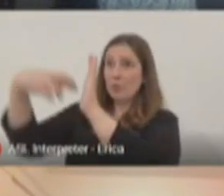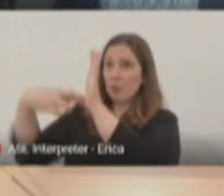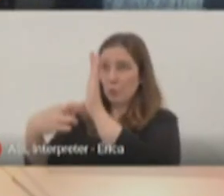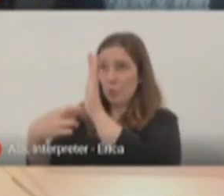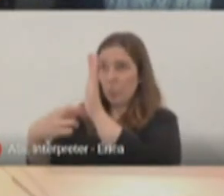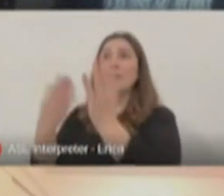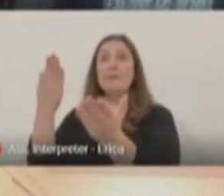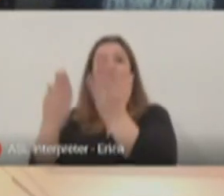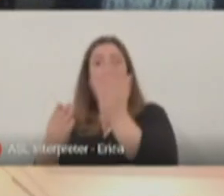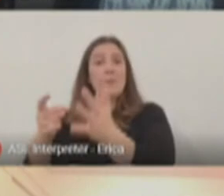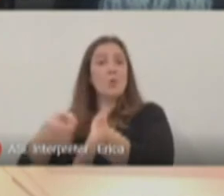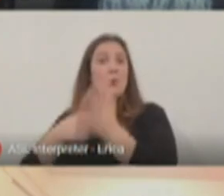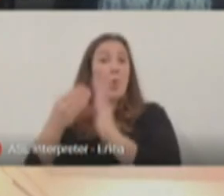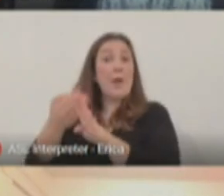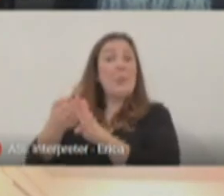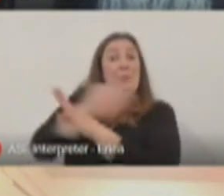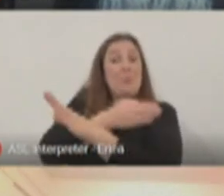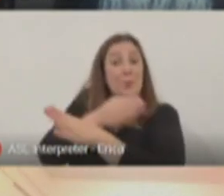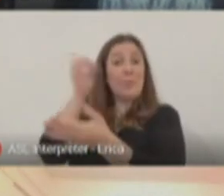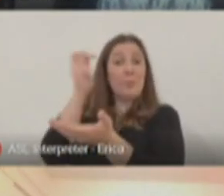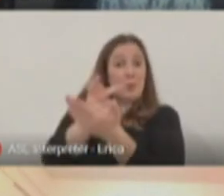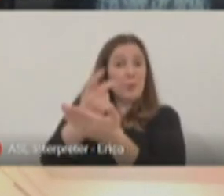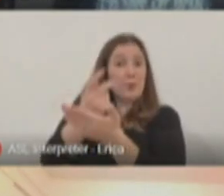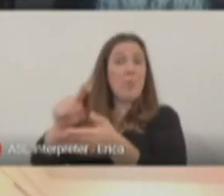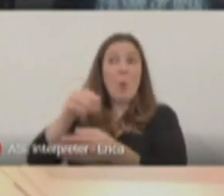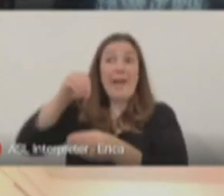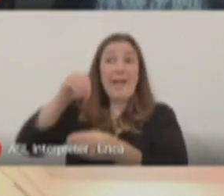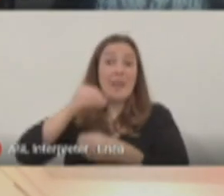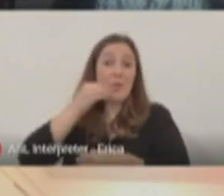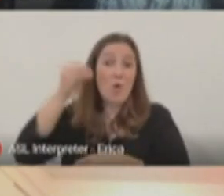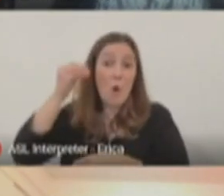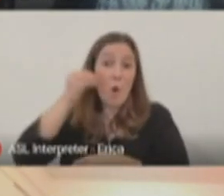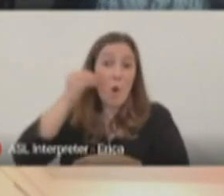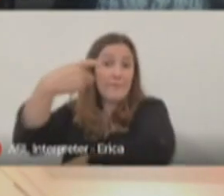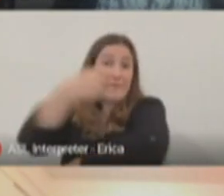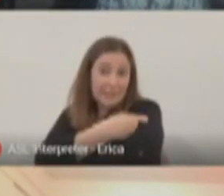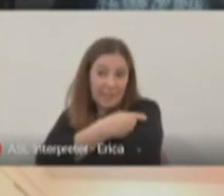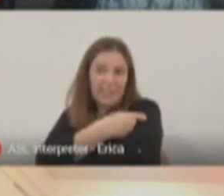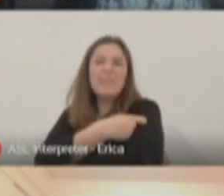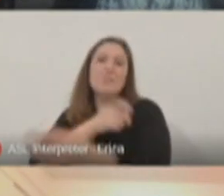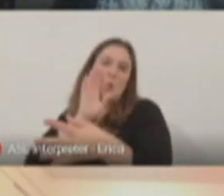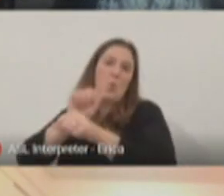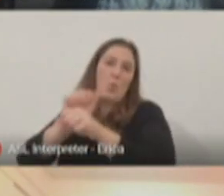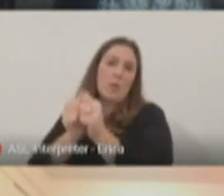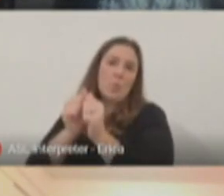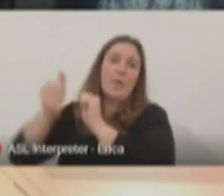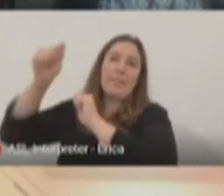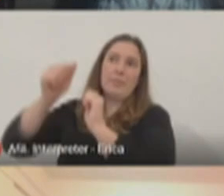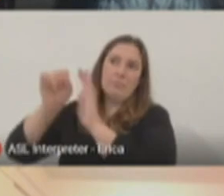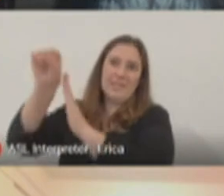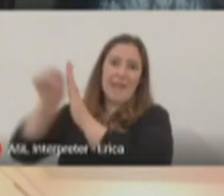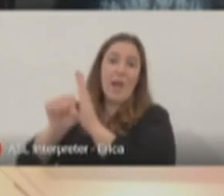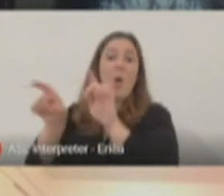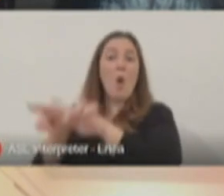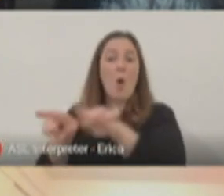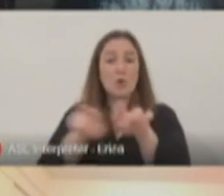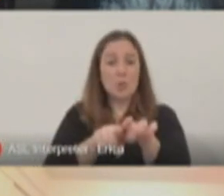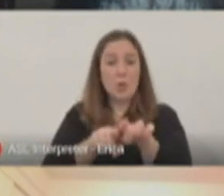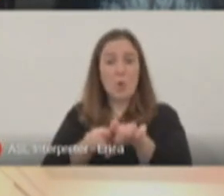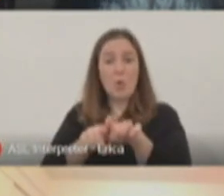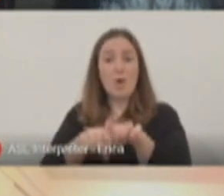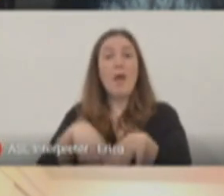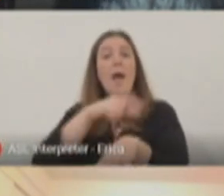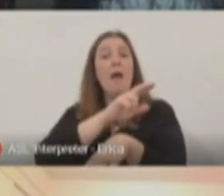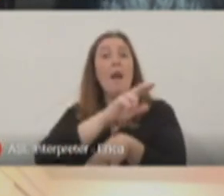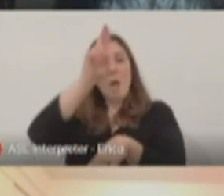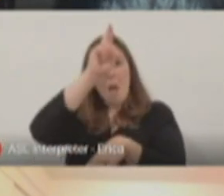get vaccinated in their home. And we're also supporting hospitals and health centers who are also trying to vaccinate folks who are in their